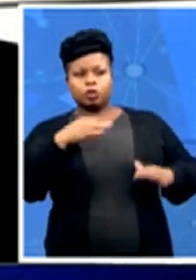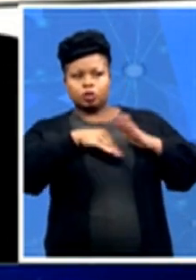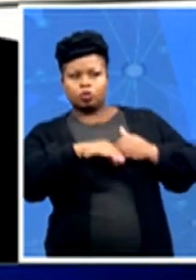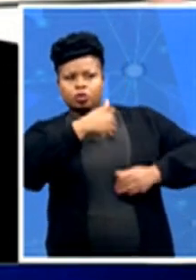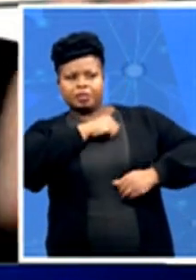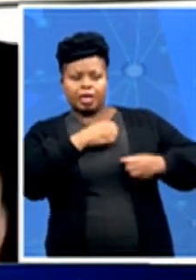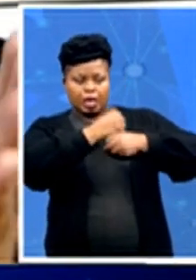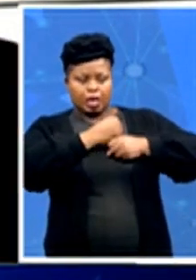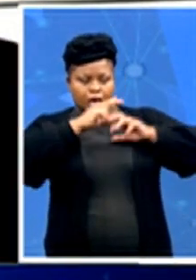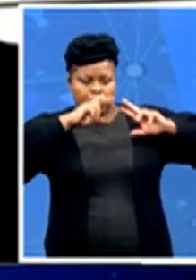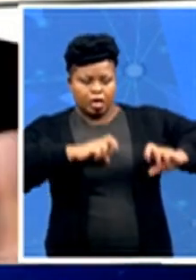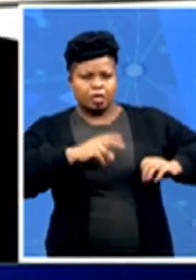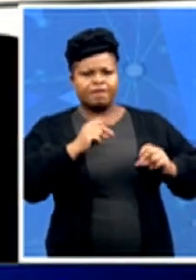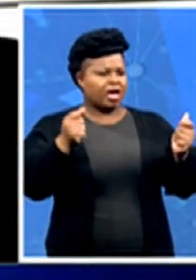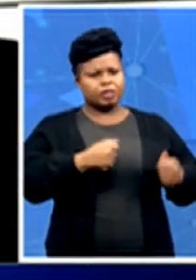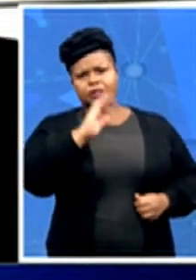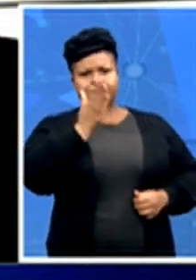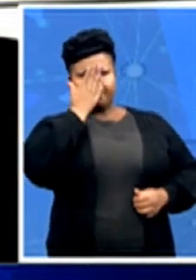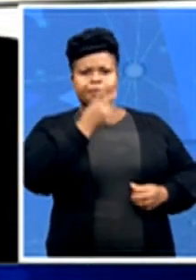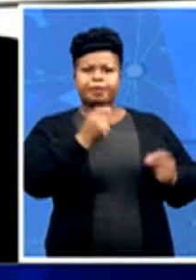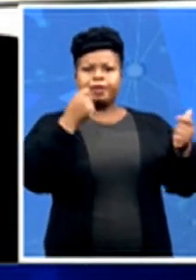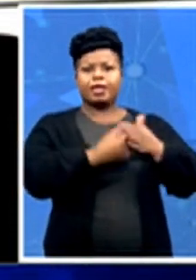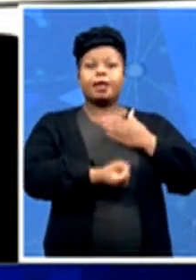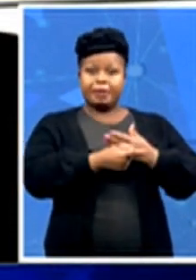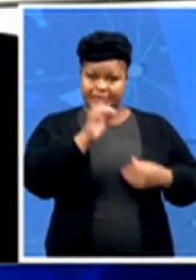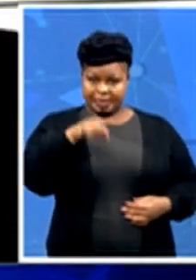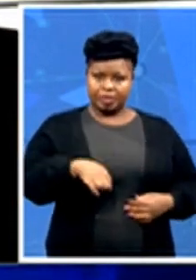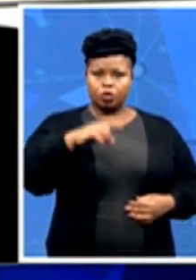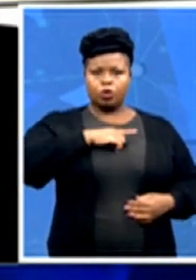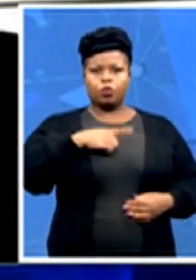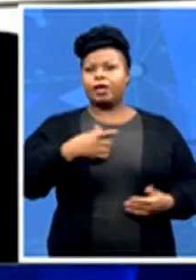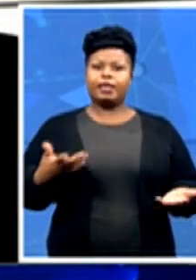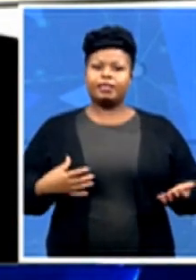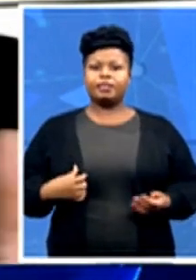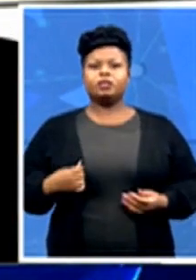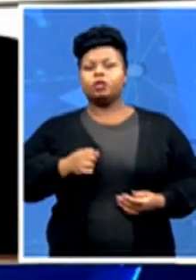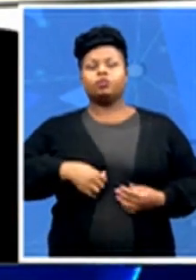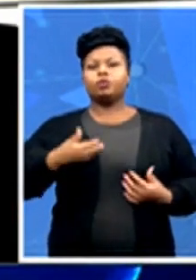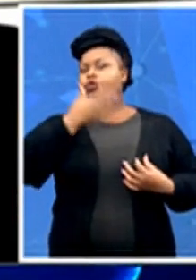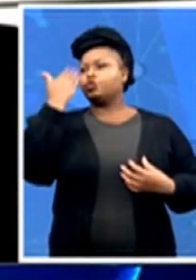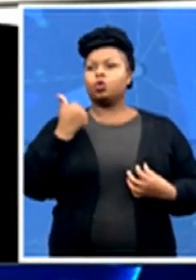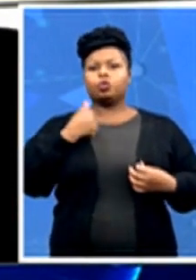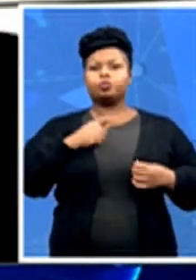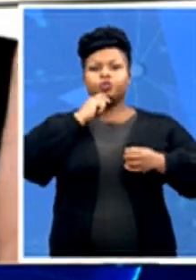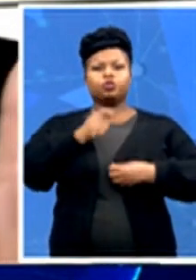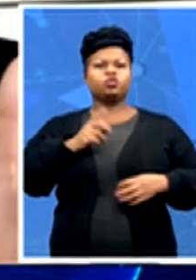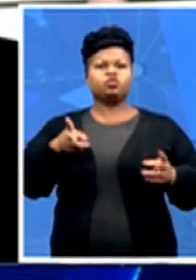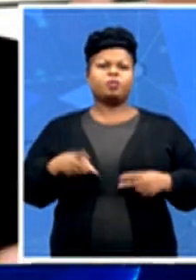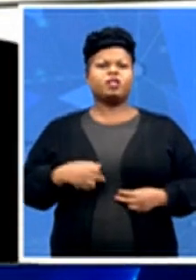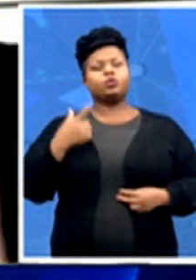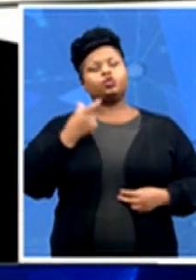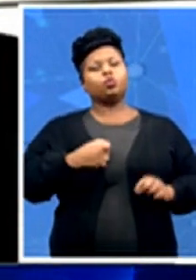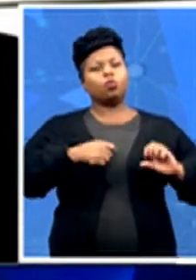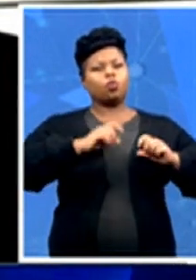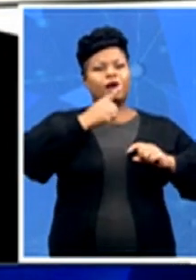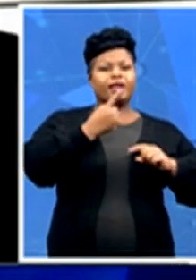quickly because they were concertinaed. In other words, we didn't know, like we normally do, we do one after the other. They just put them all together